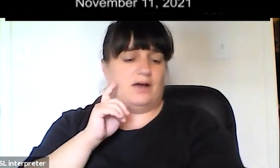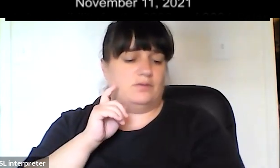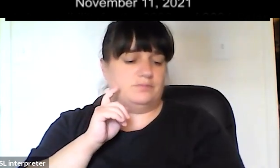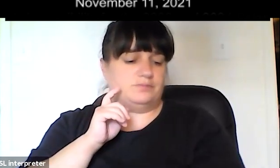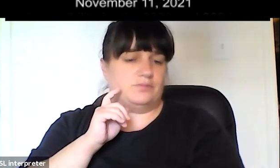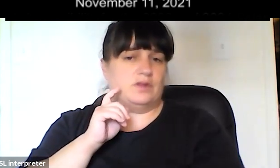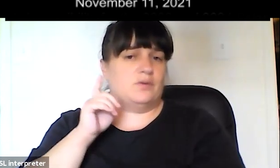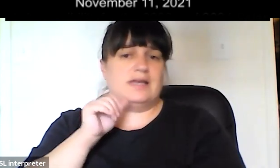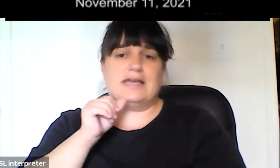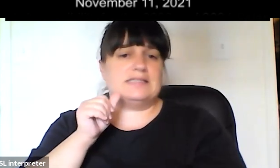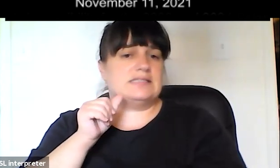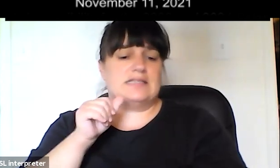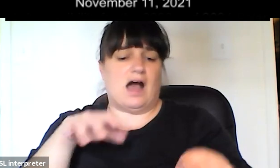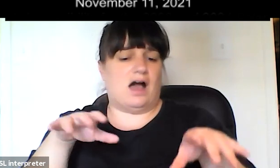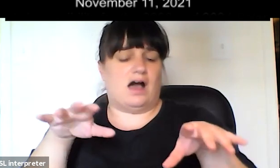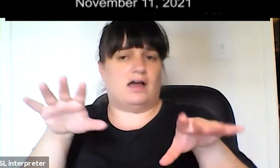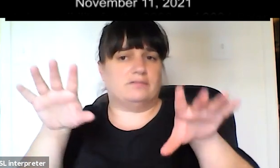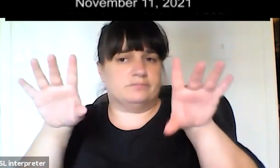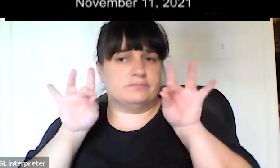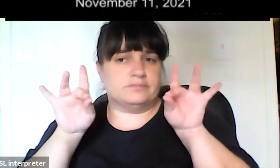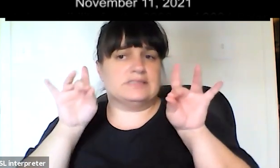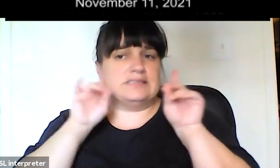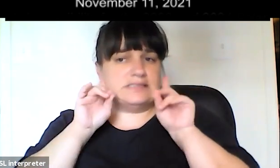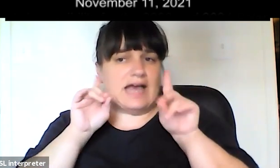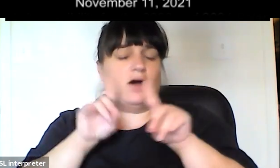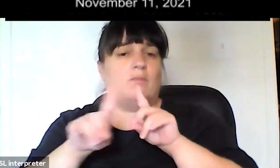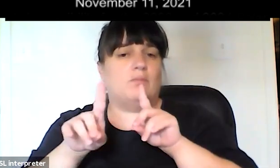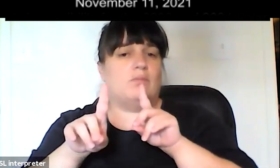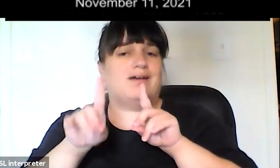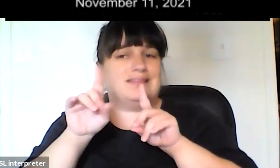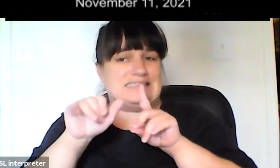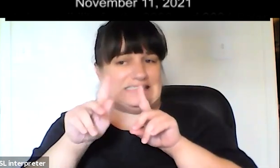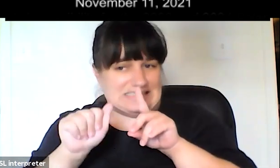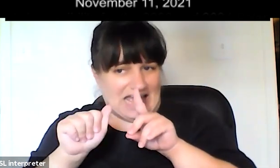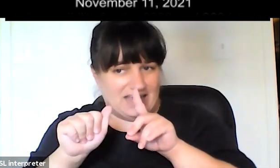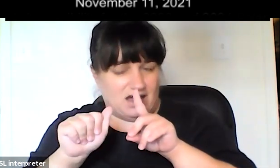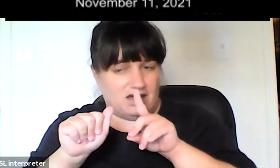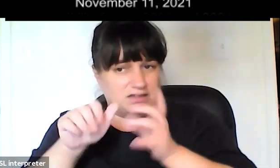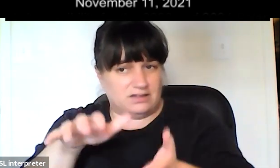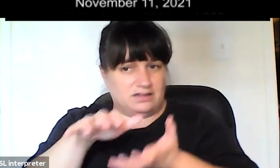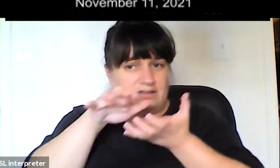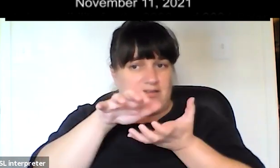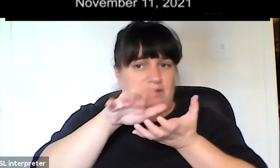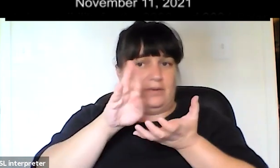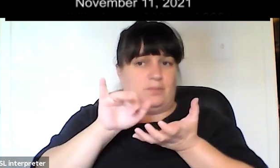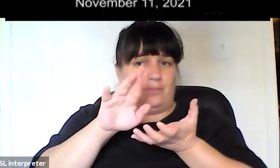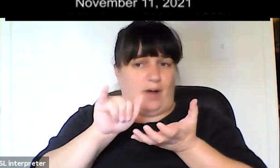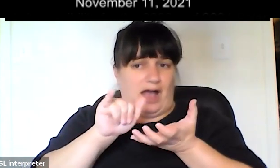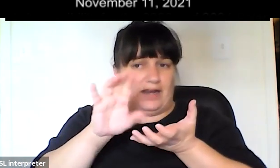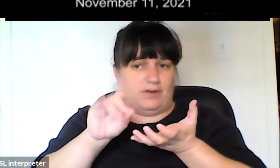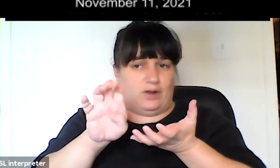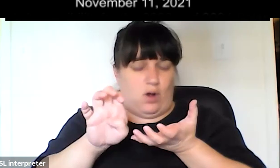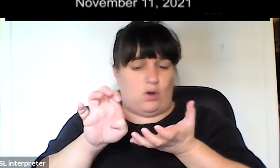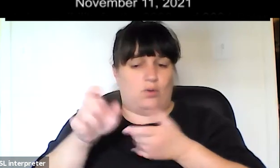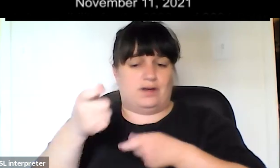these objects as they are in space, but that we're taking that data, that suitcase that I mentioned of binary code, and instead